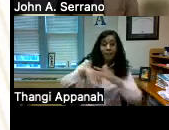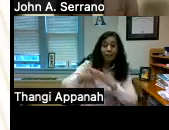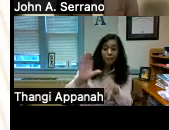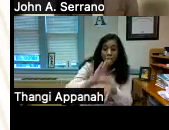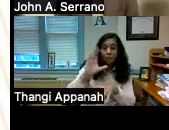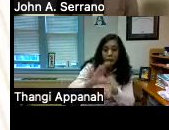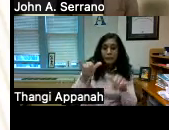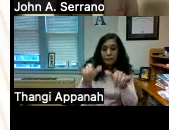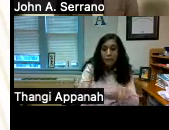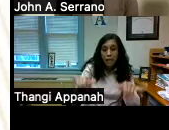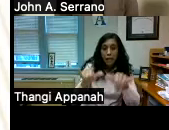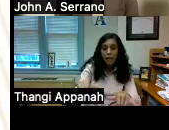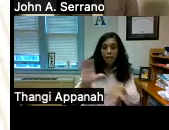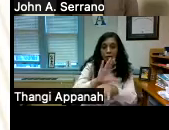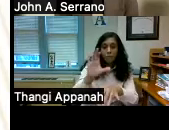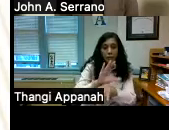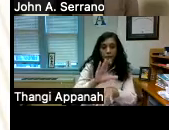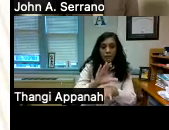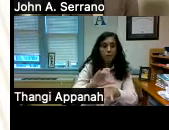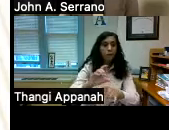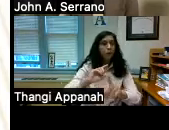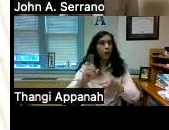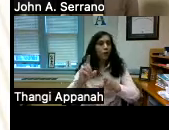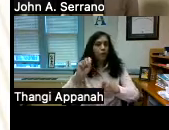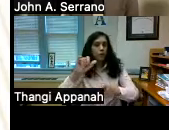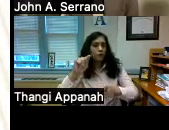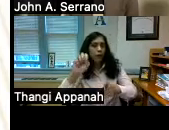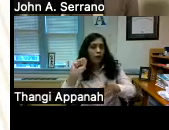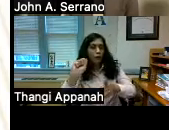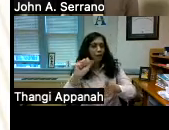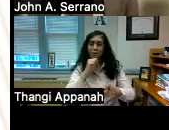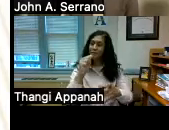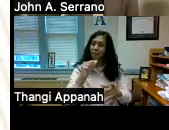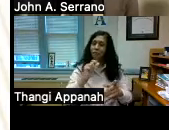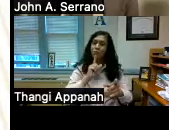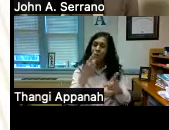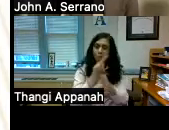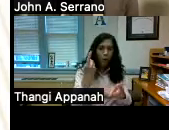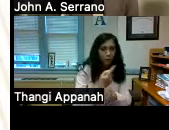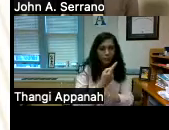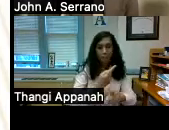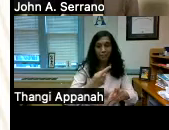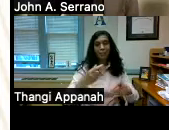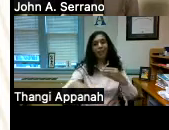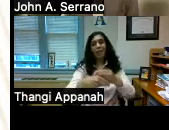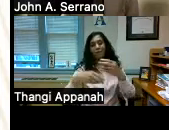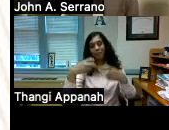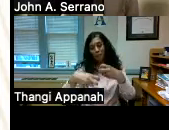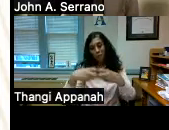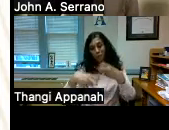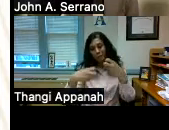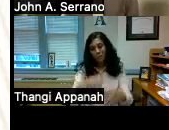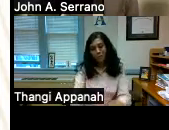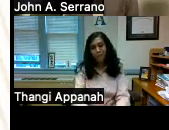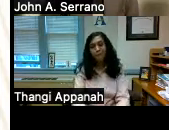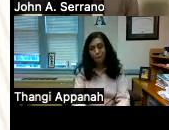neglect happened. So children went on the computer and did the same thing, and maybe they saw things